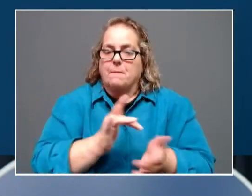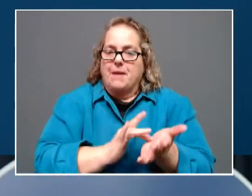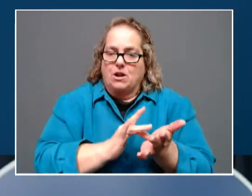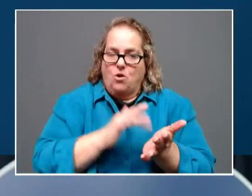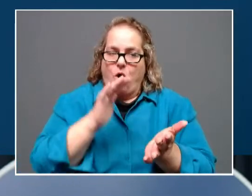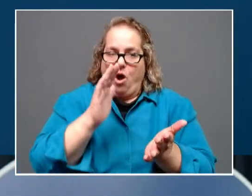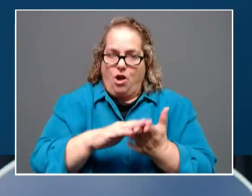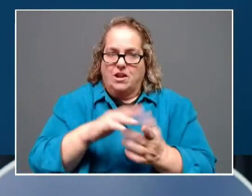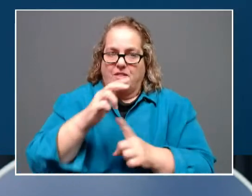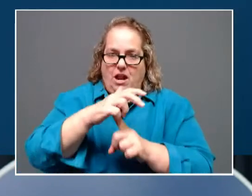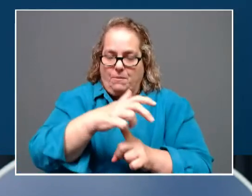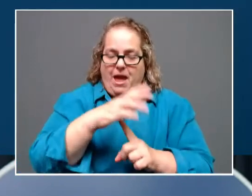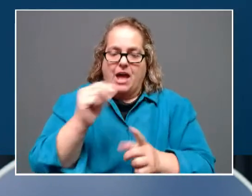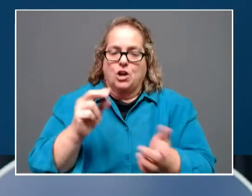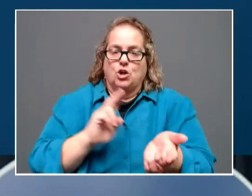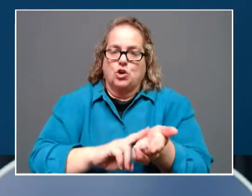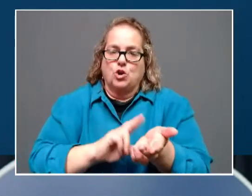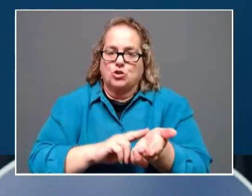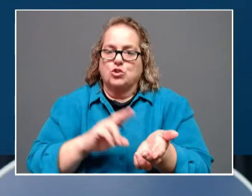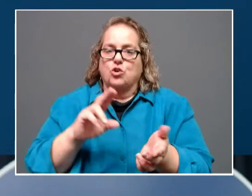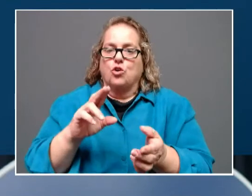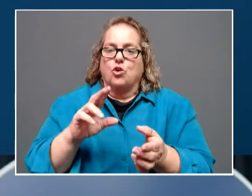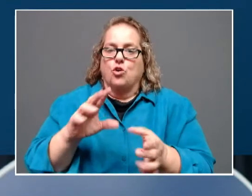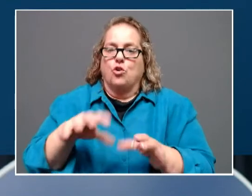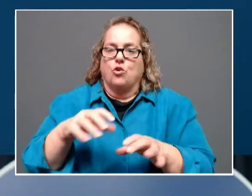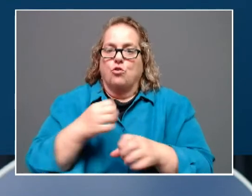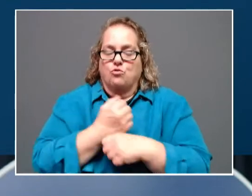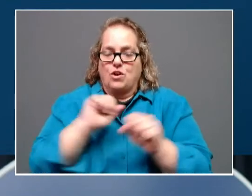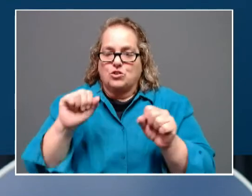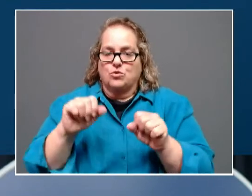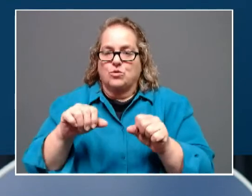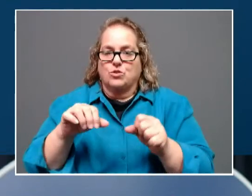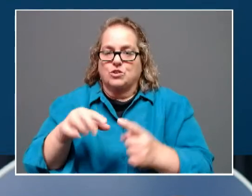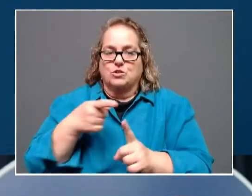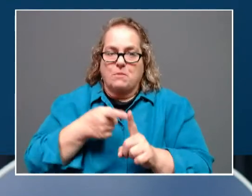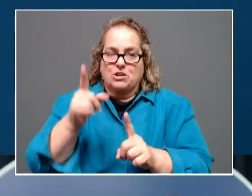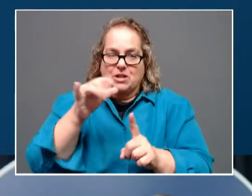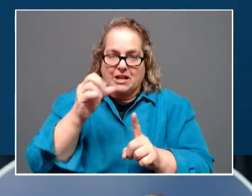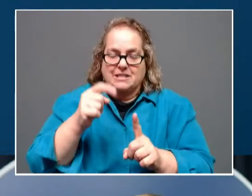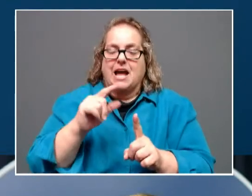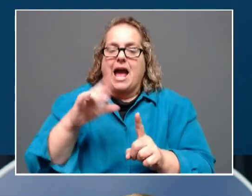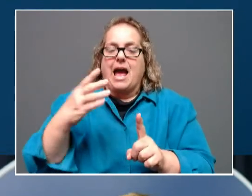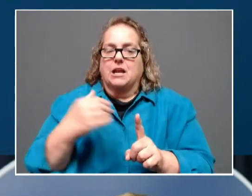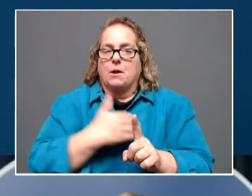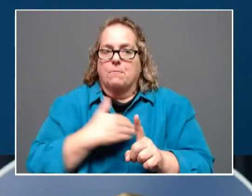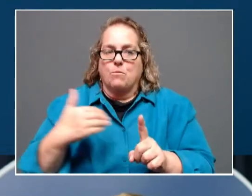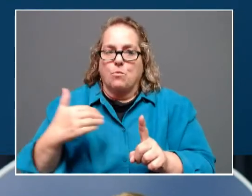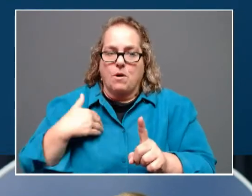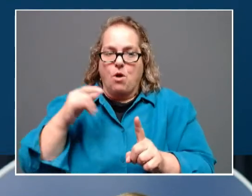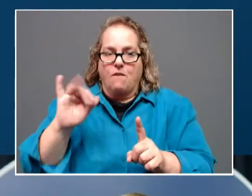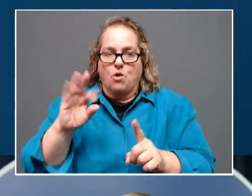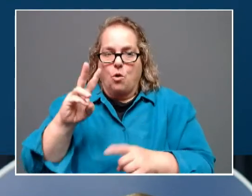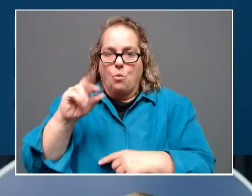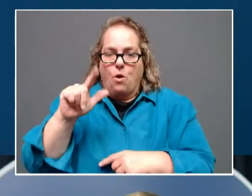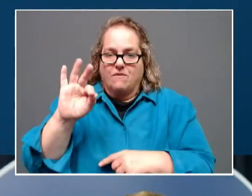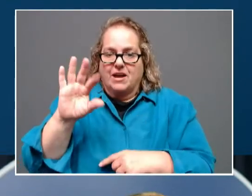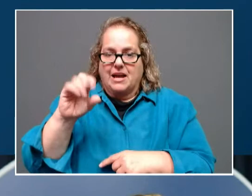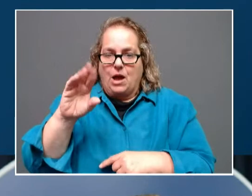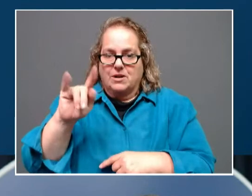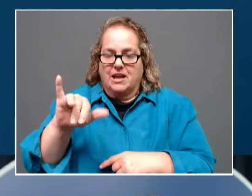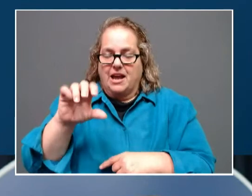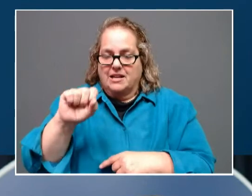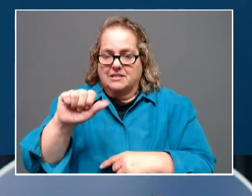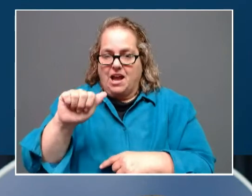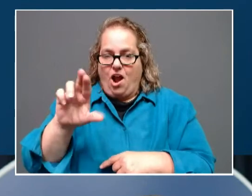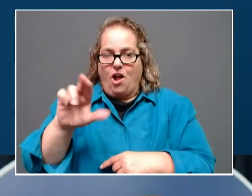rescue specialist, who assisted in the mission. He's also a member of the Wolfe County SAR, who we got to honor just about a month